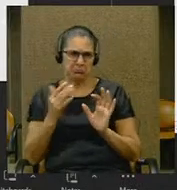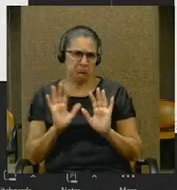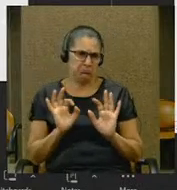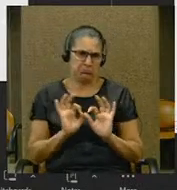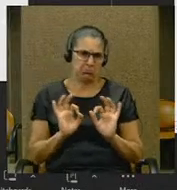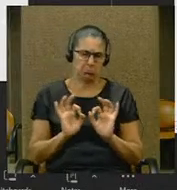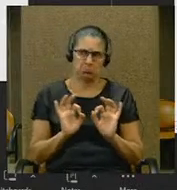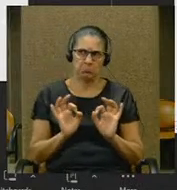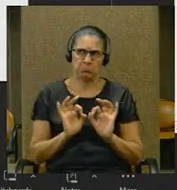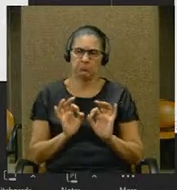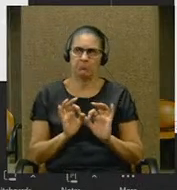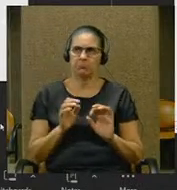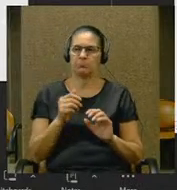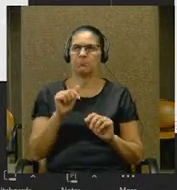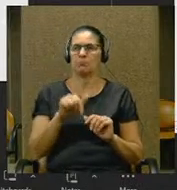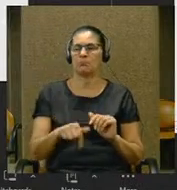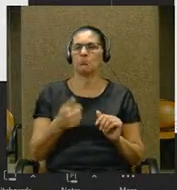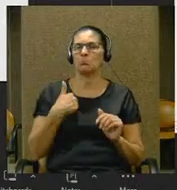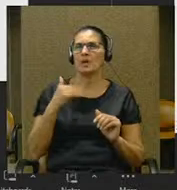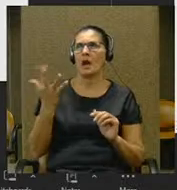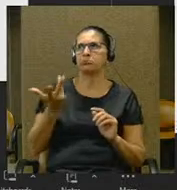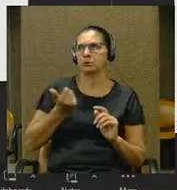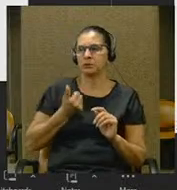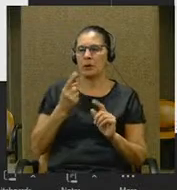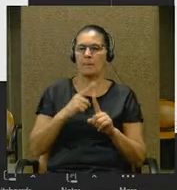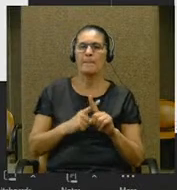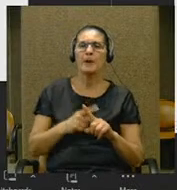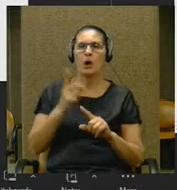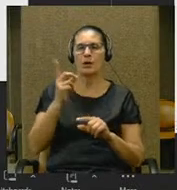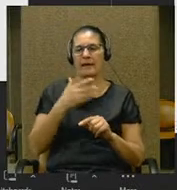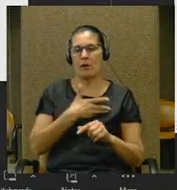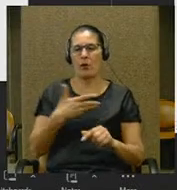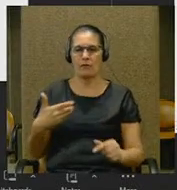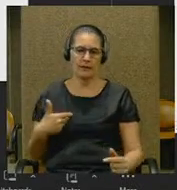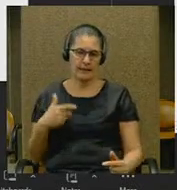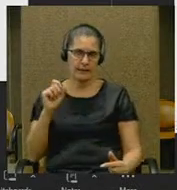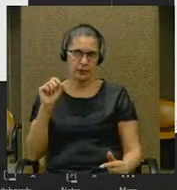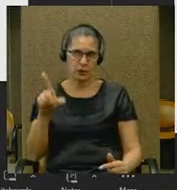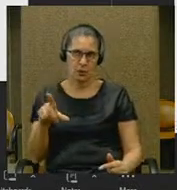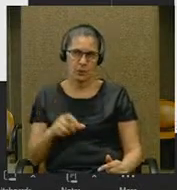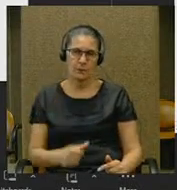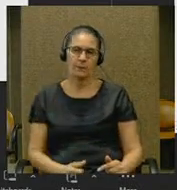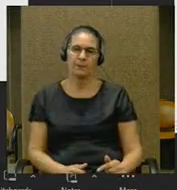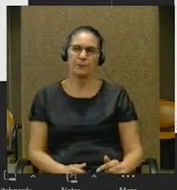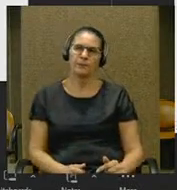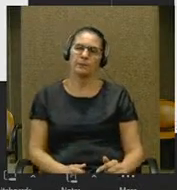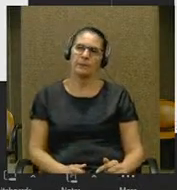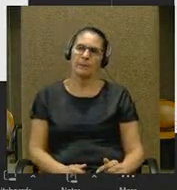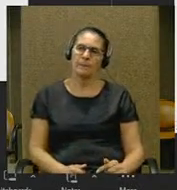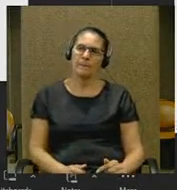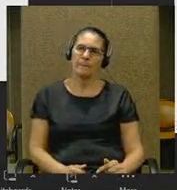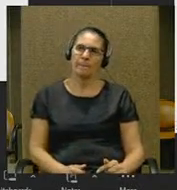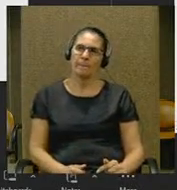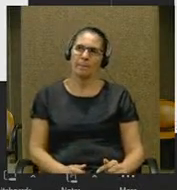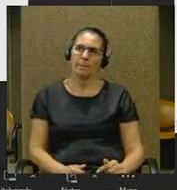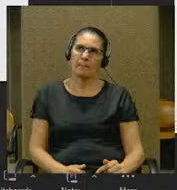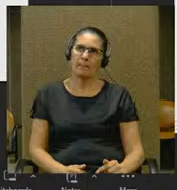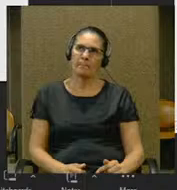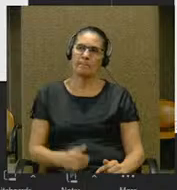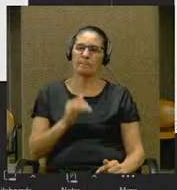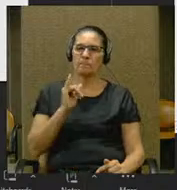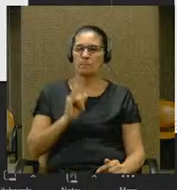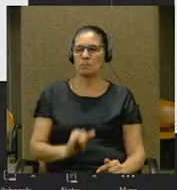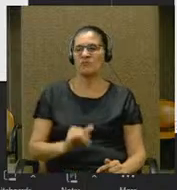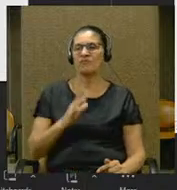government of BC. And I have I wish to acknowledge many contributors to